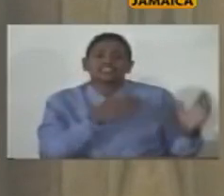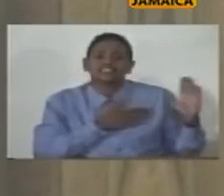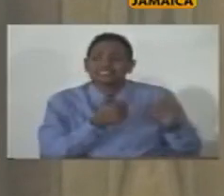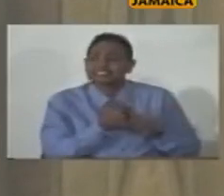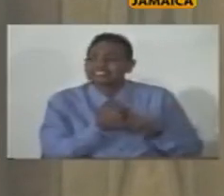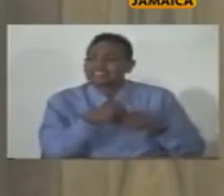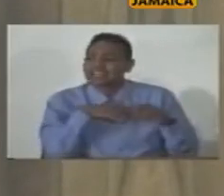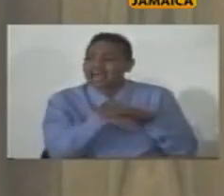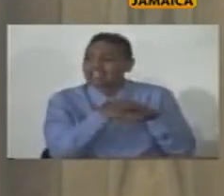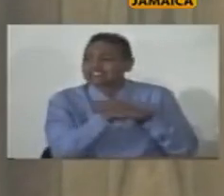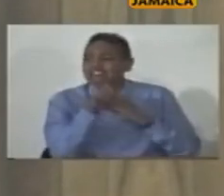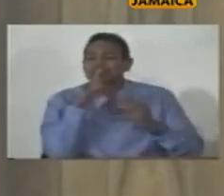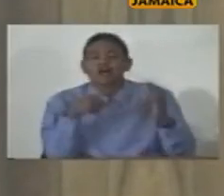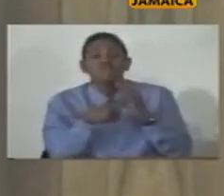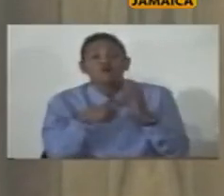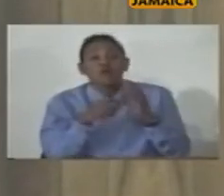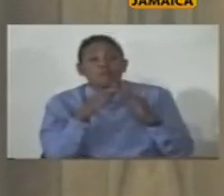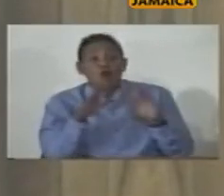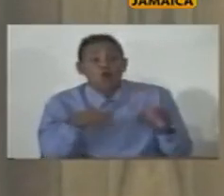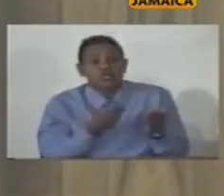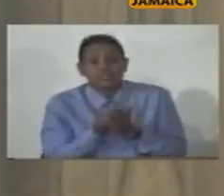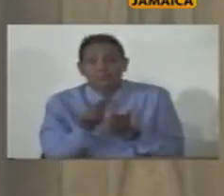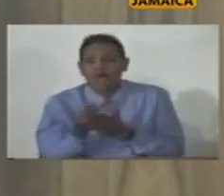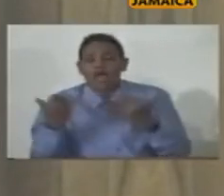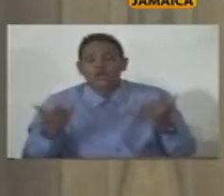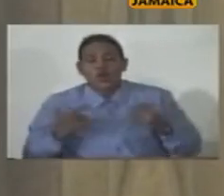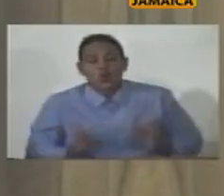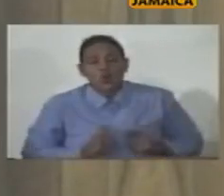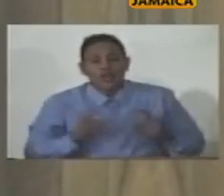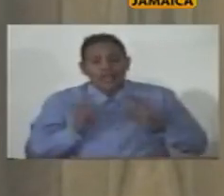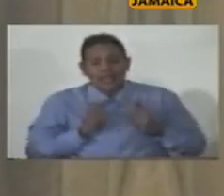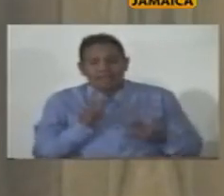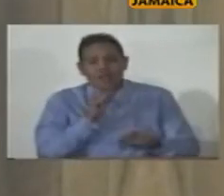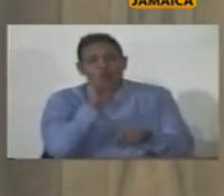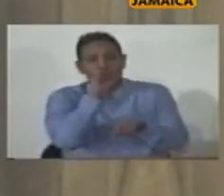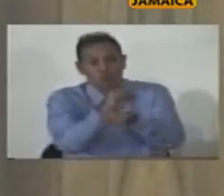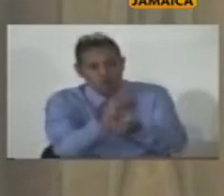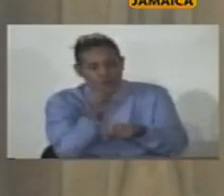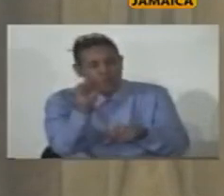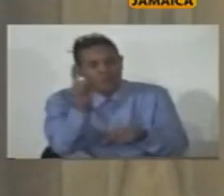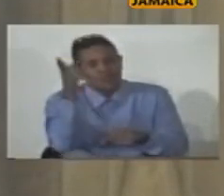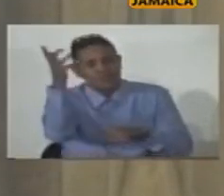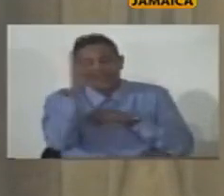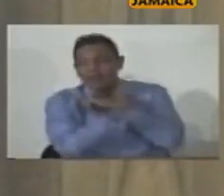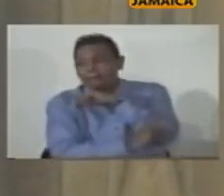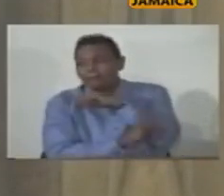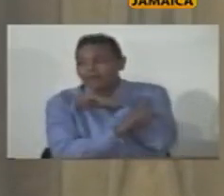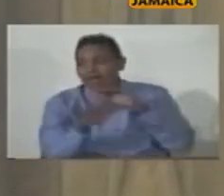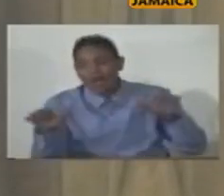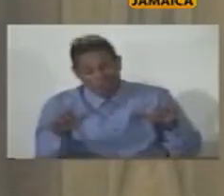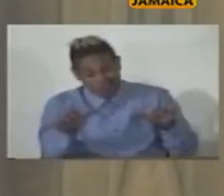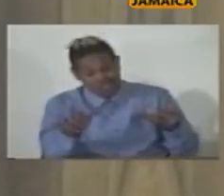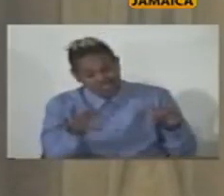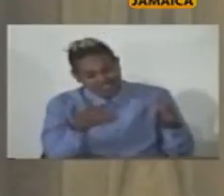access affordable housing and now live and work in Portland. Action, do that.